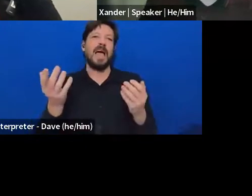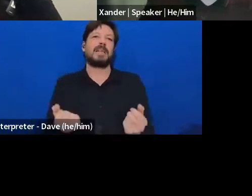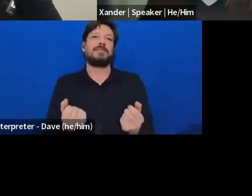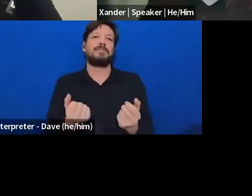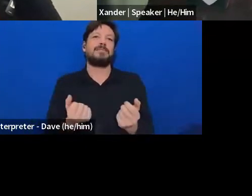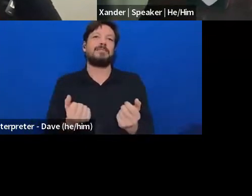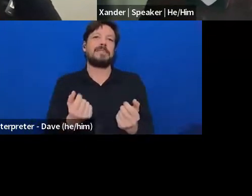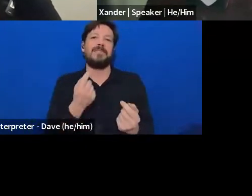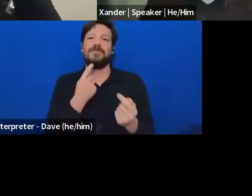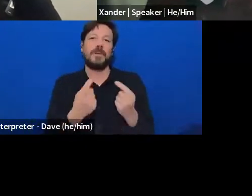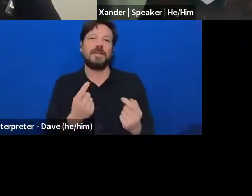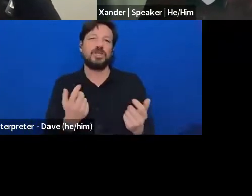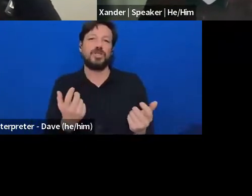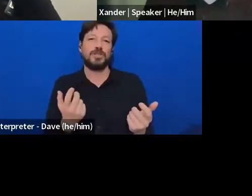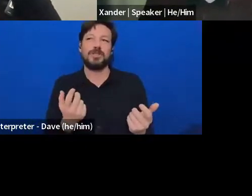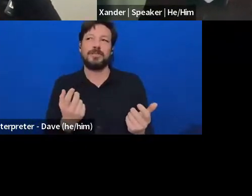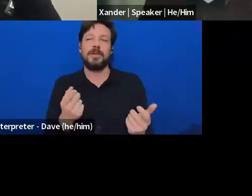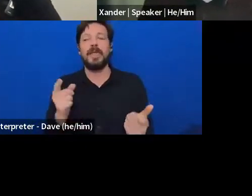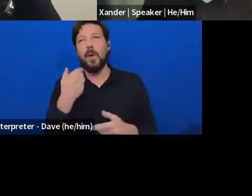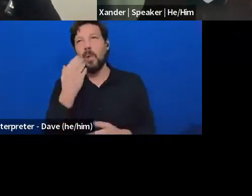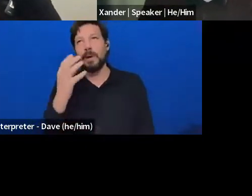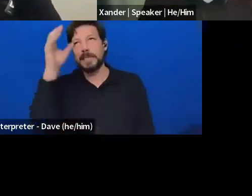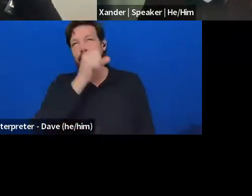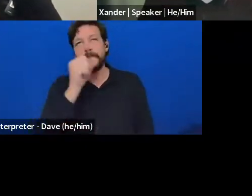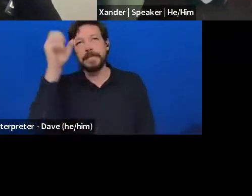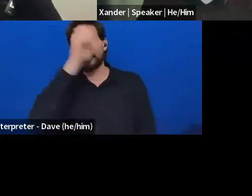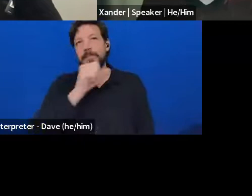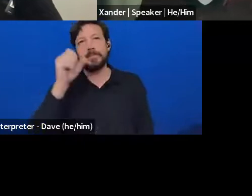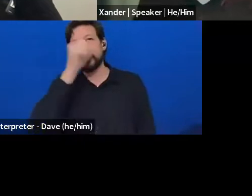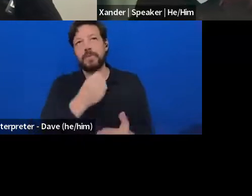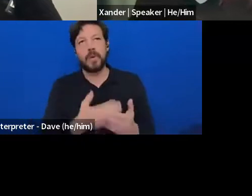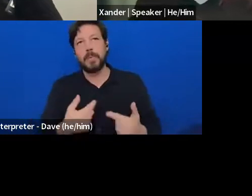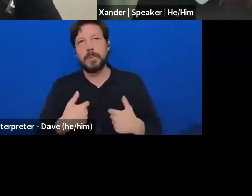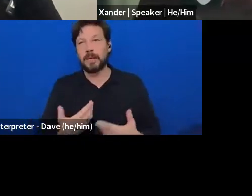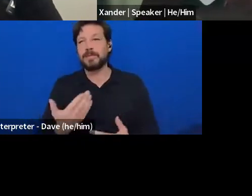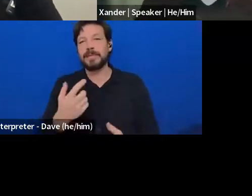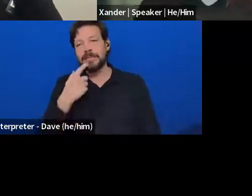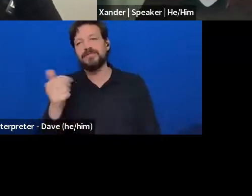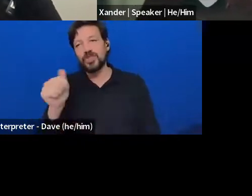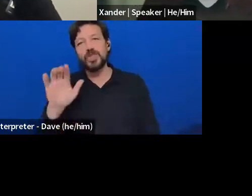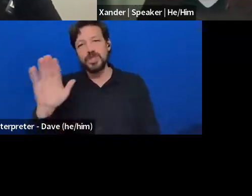stop making assumptions, but humans are going to do what humans are going to do.